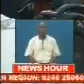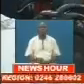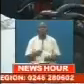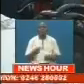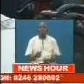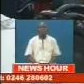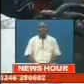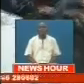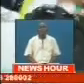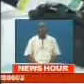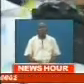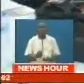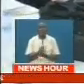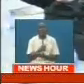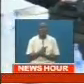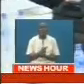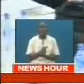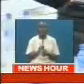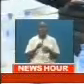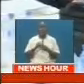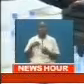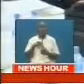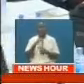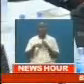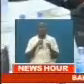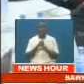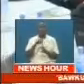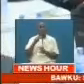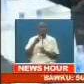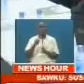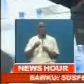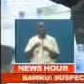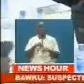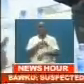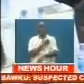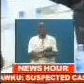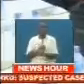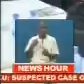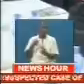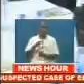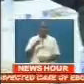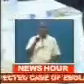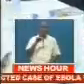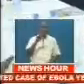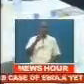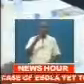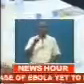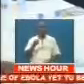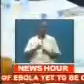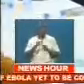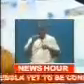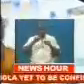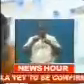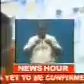Ghana has been a member of the International Atomic Energy Agency since 1960, and analysts